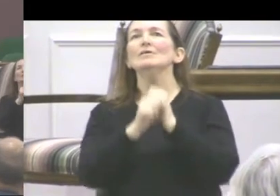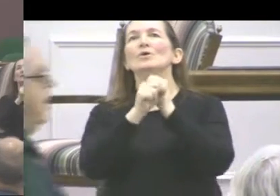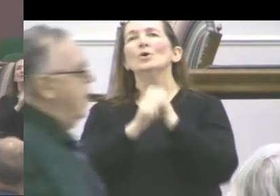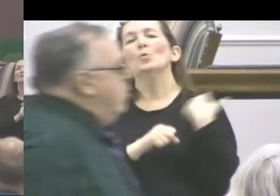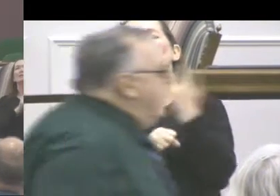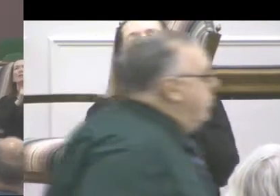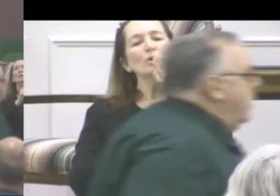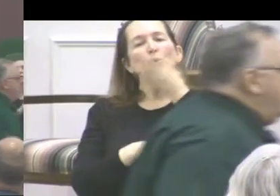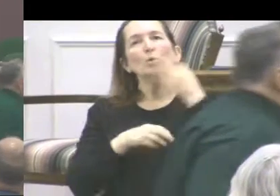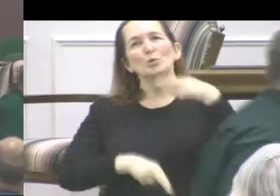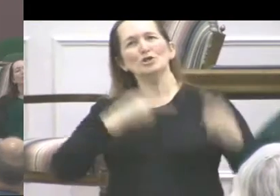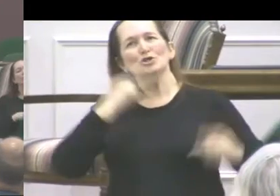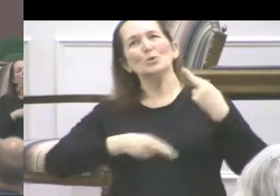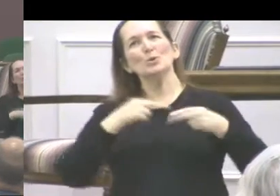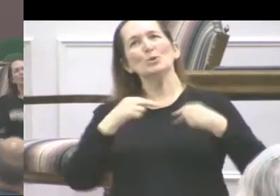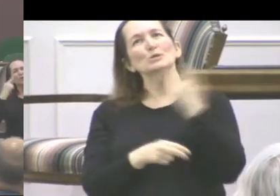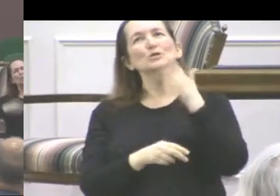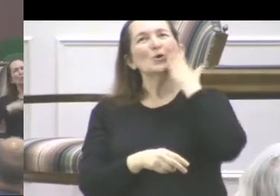has made.